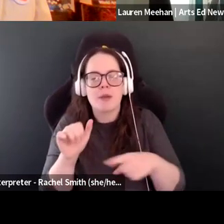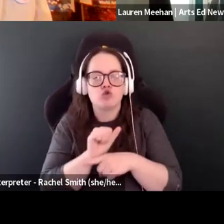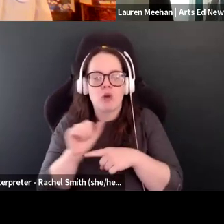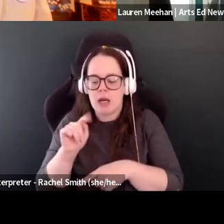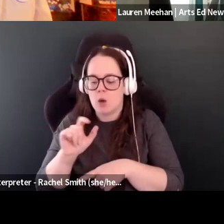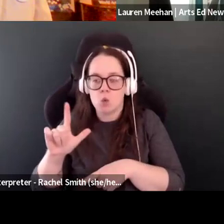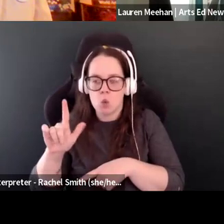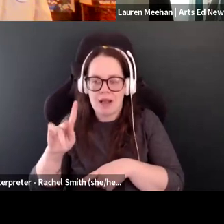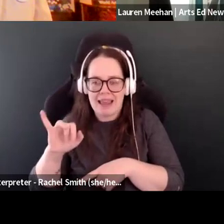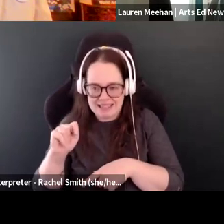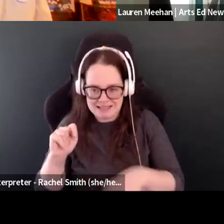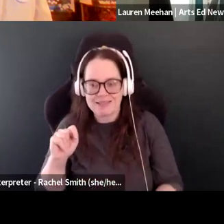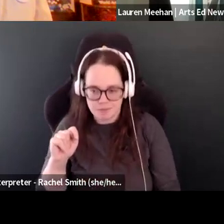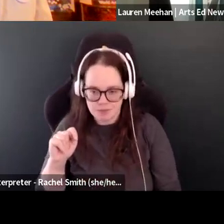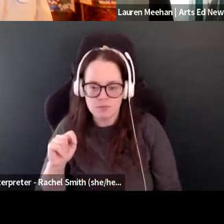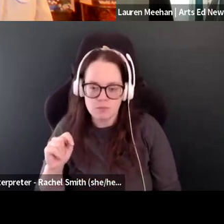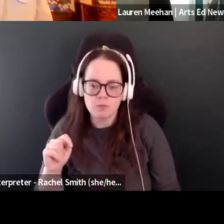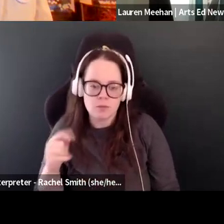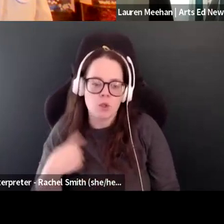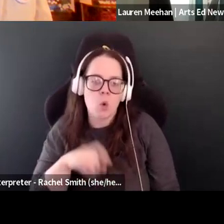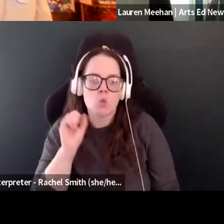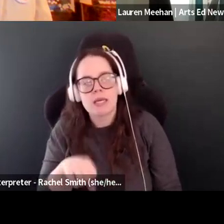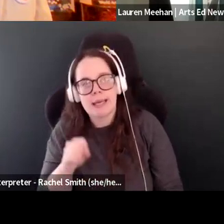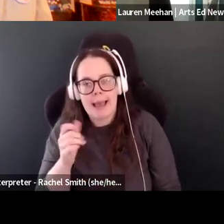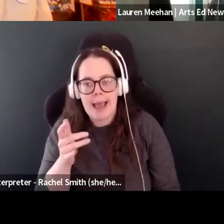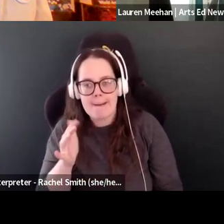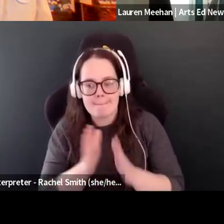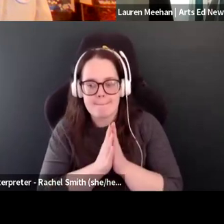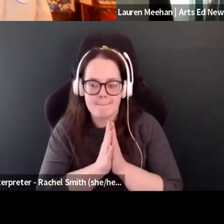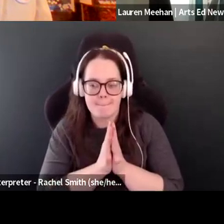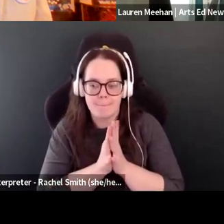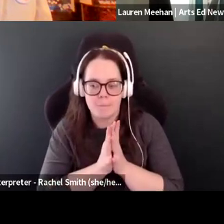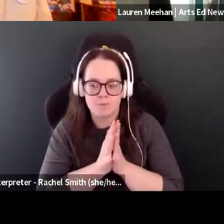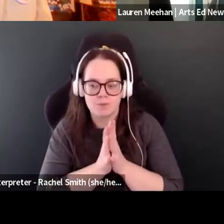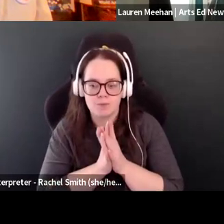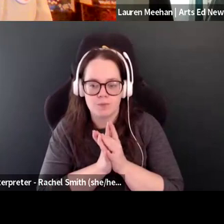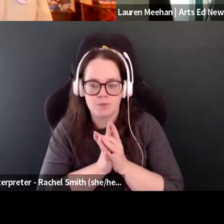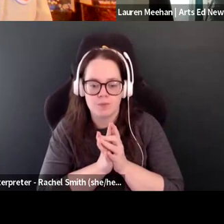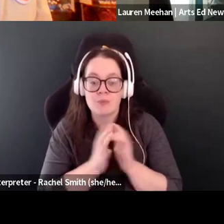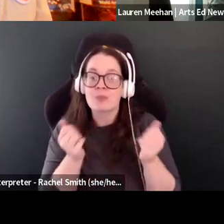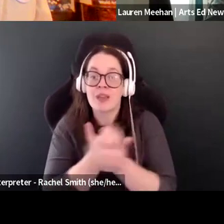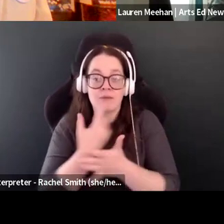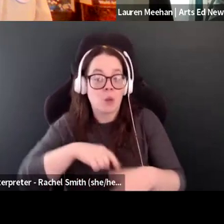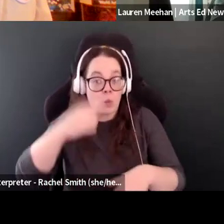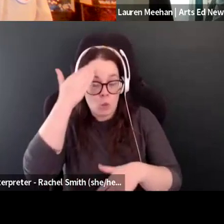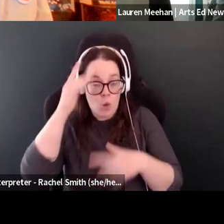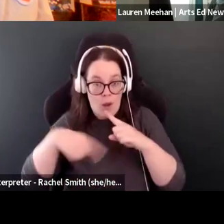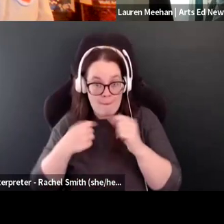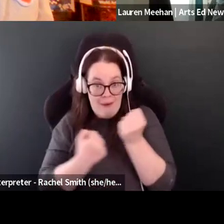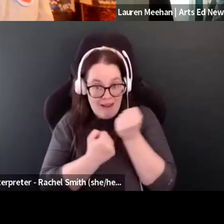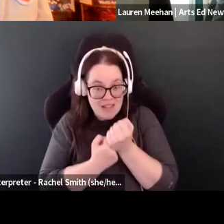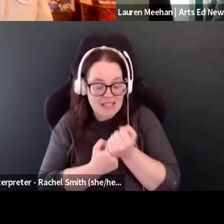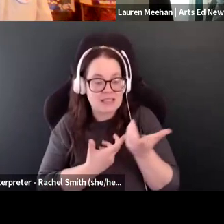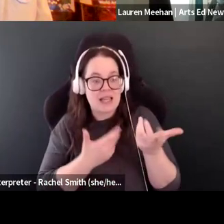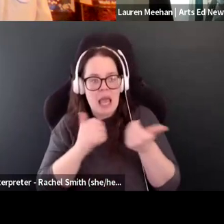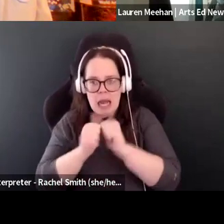toolkit. So we can take all of what we know about advocacy and speaking to your